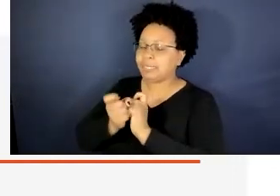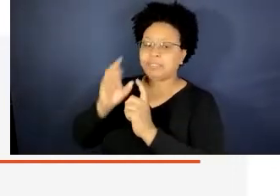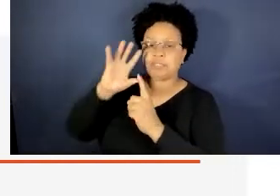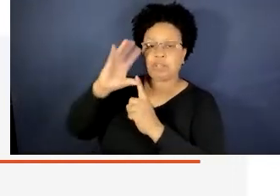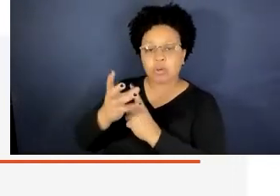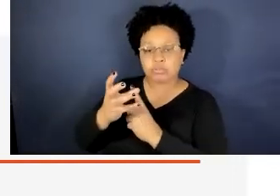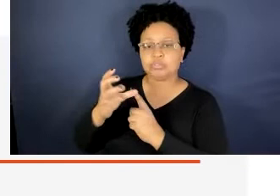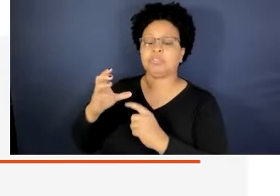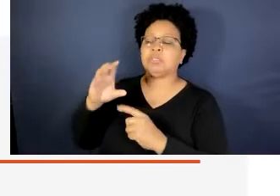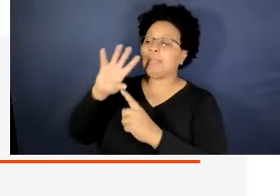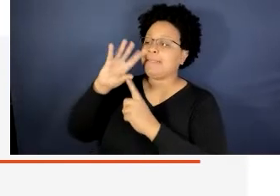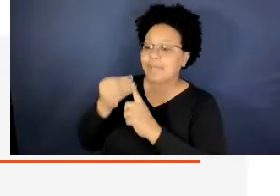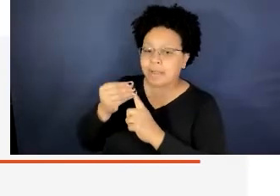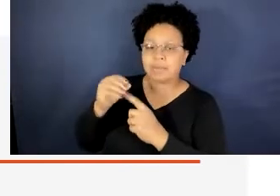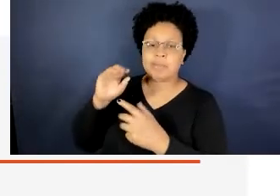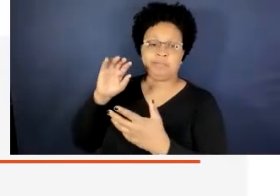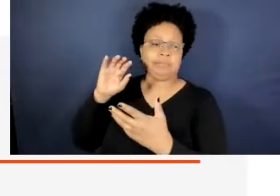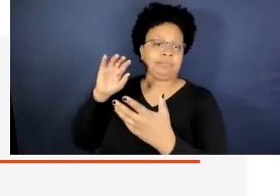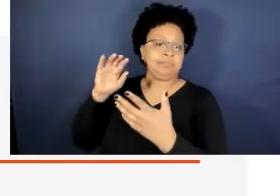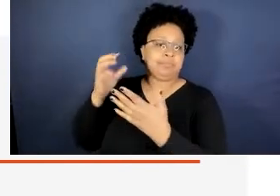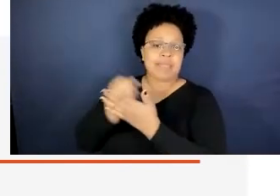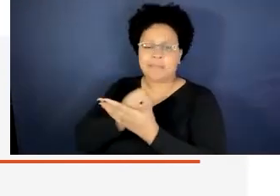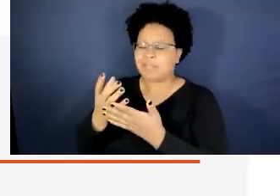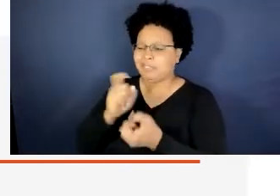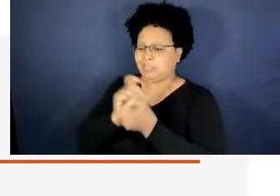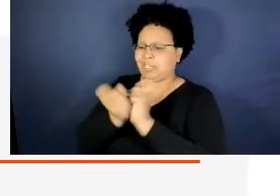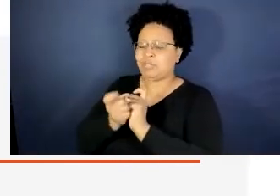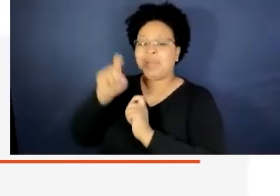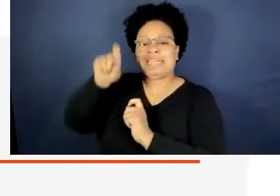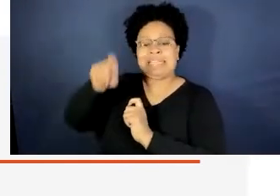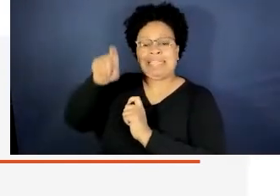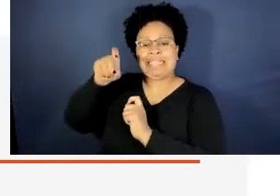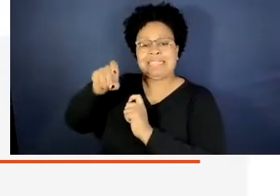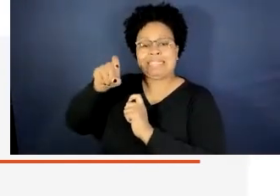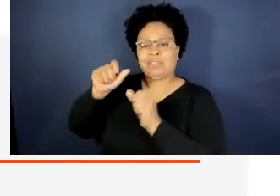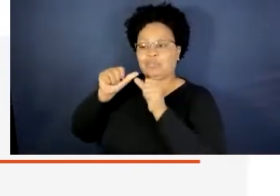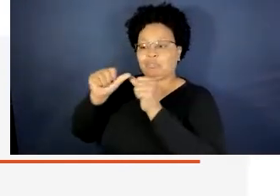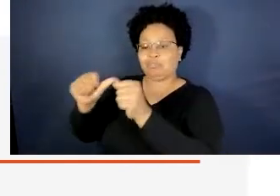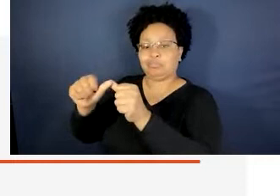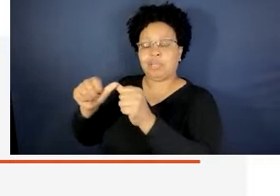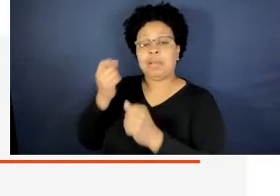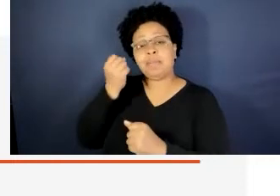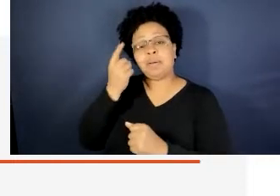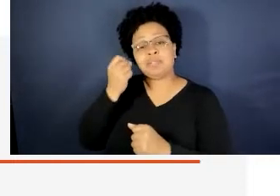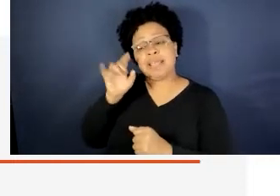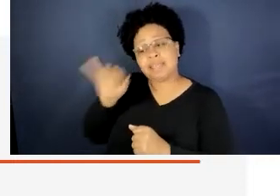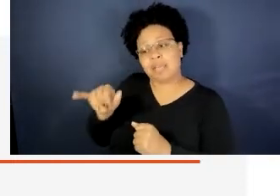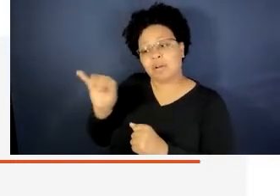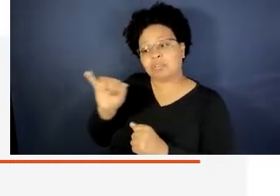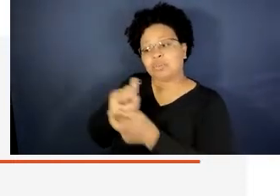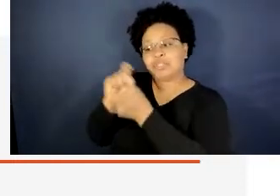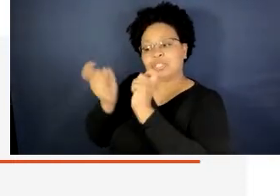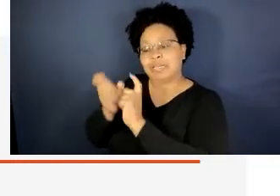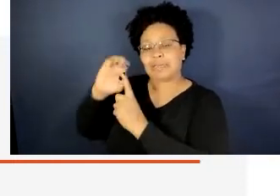to be what it needs to be. But then guess what? The last thing about the thermostat is, not only does it have the power to change the